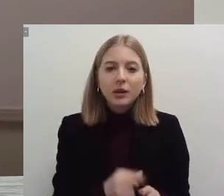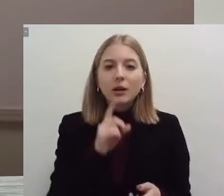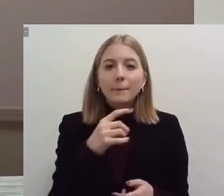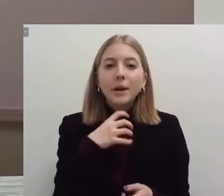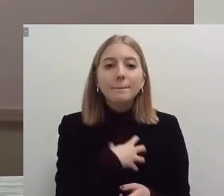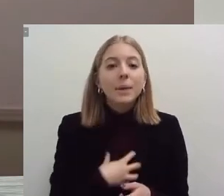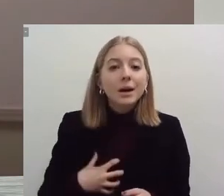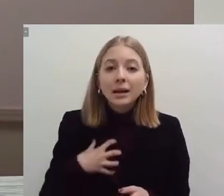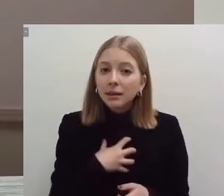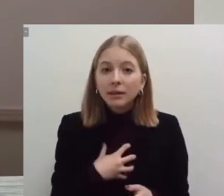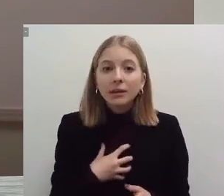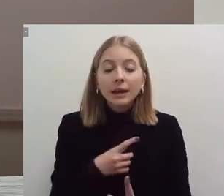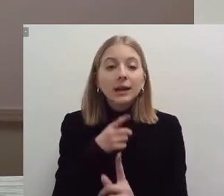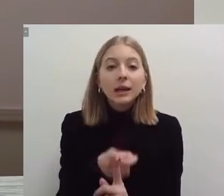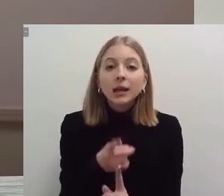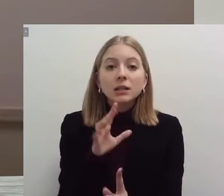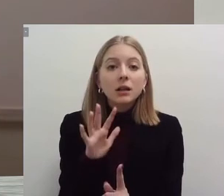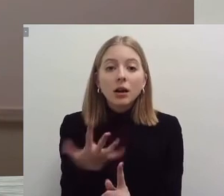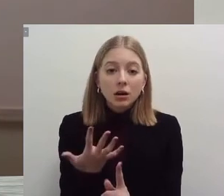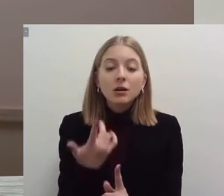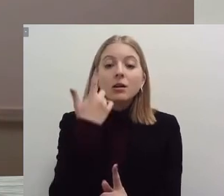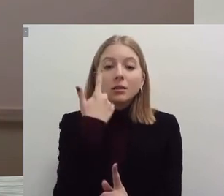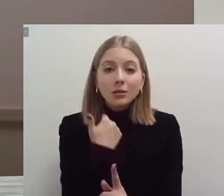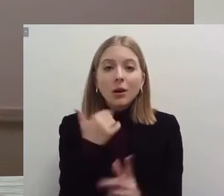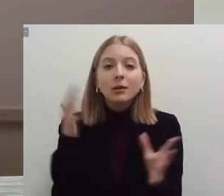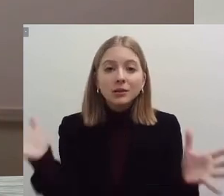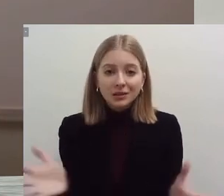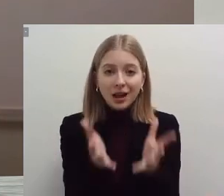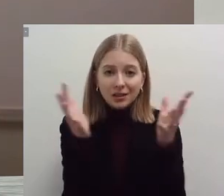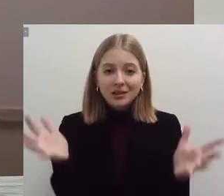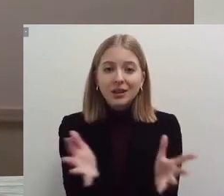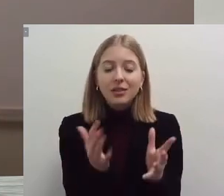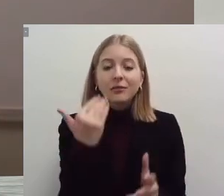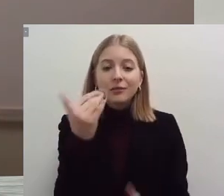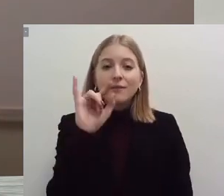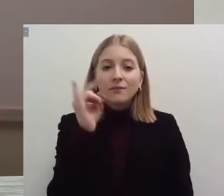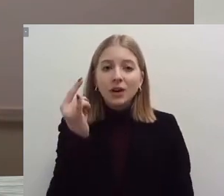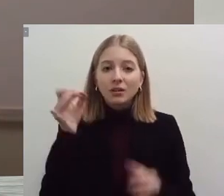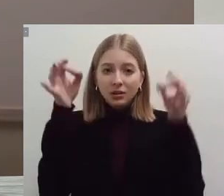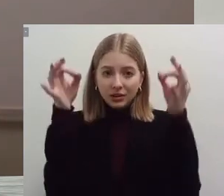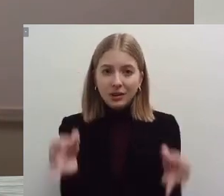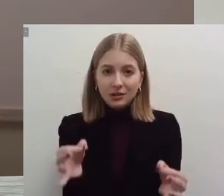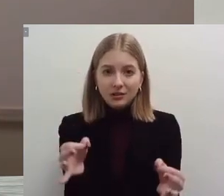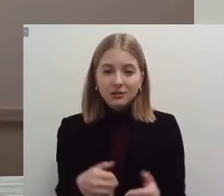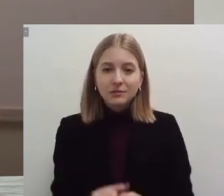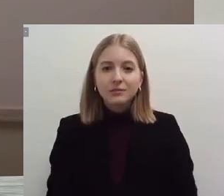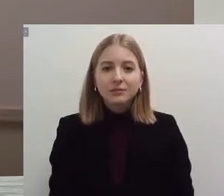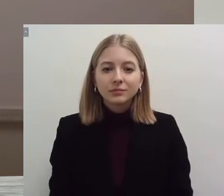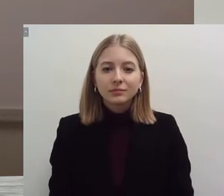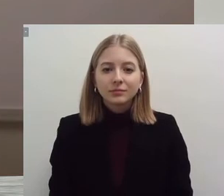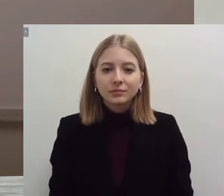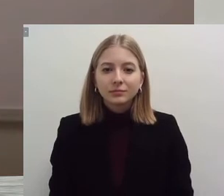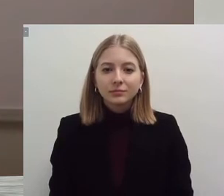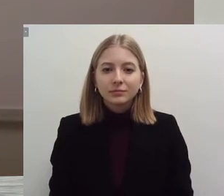rights and bring up the quality of alternative care. So, but